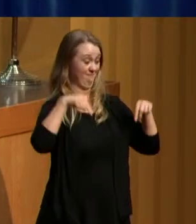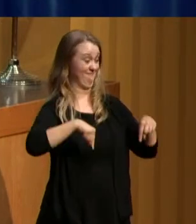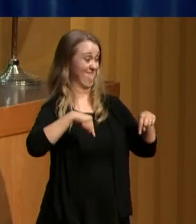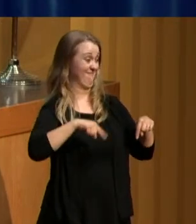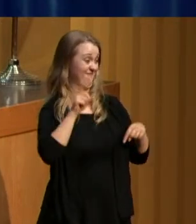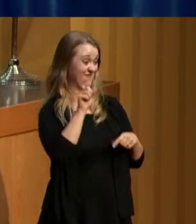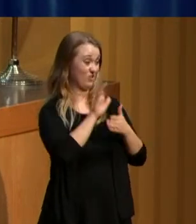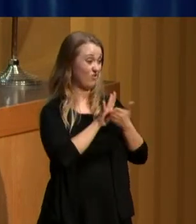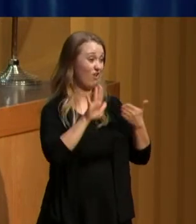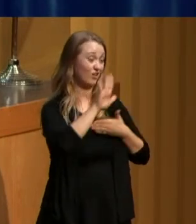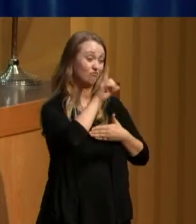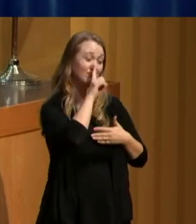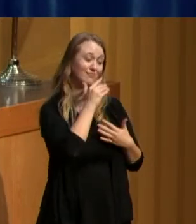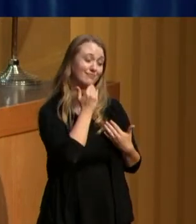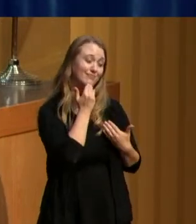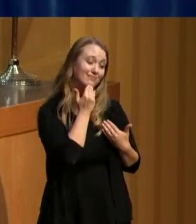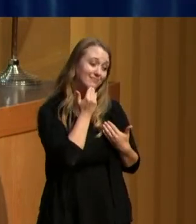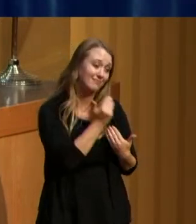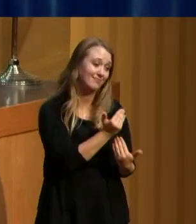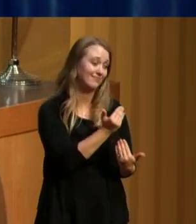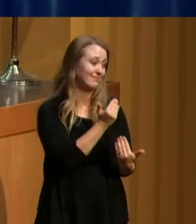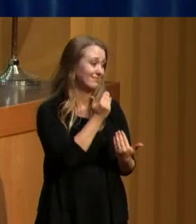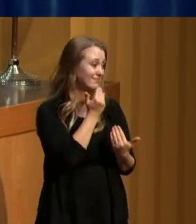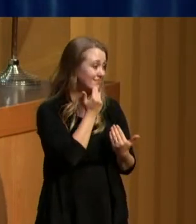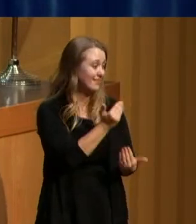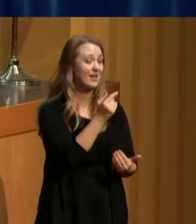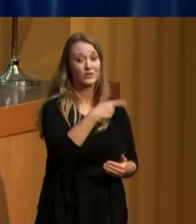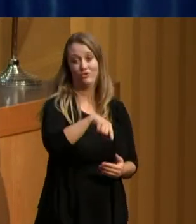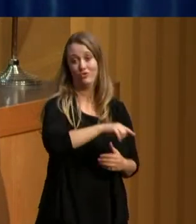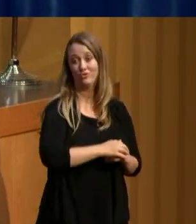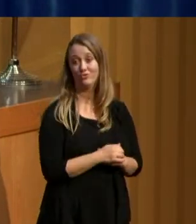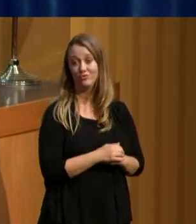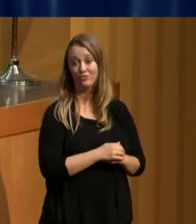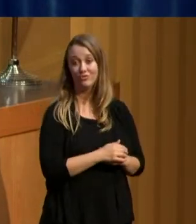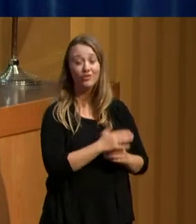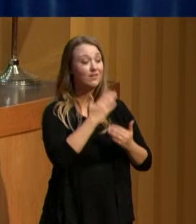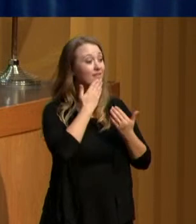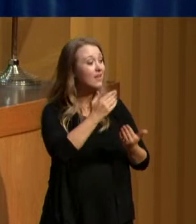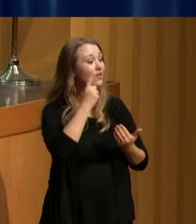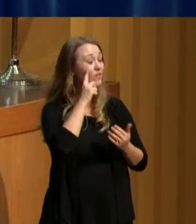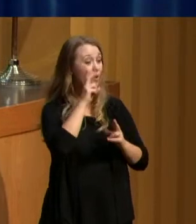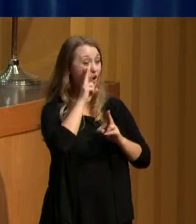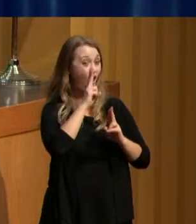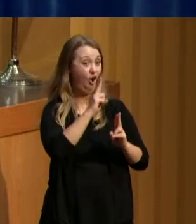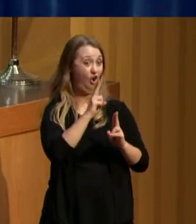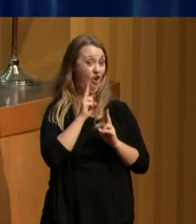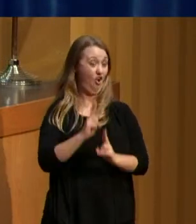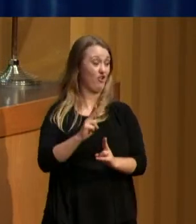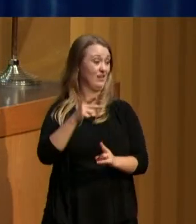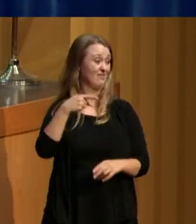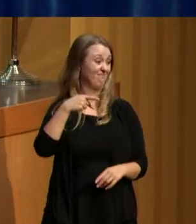I want to thank you. I want to thank you for honoring PC's legacy. Well, two things.